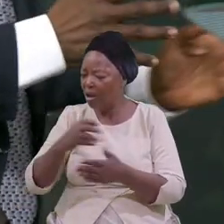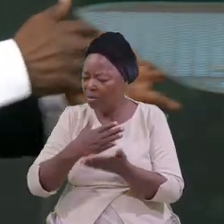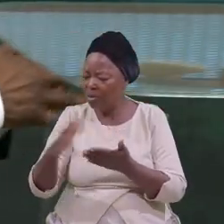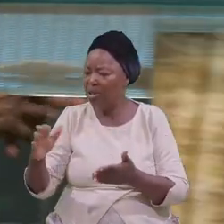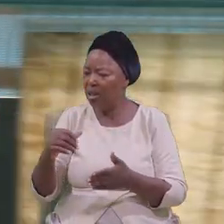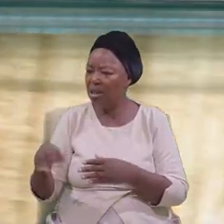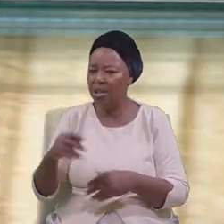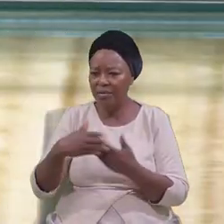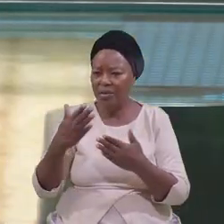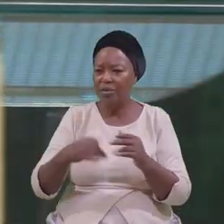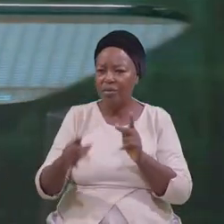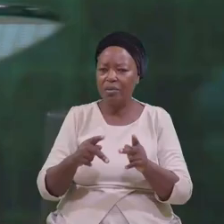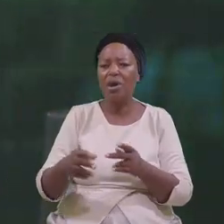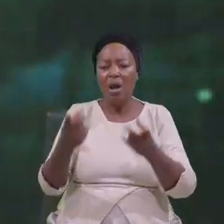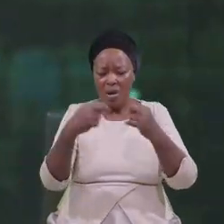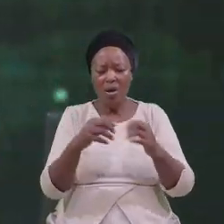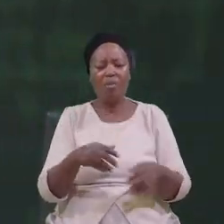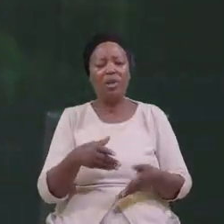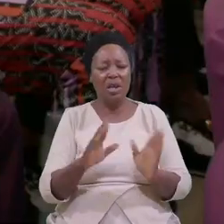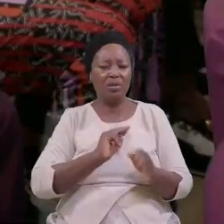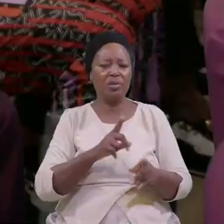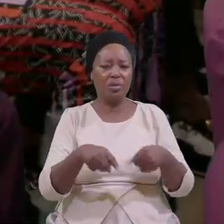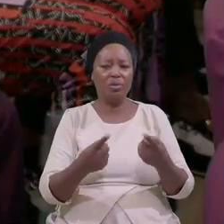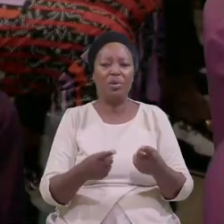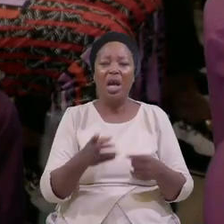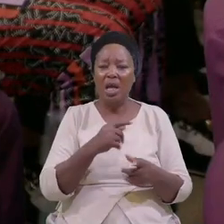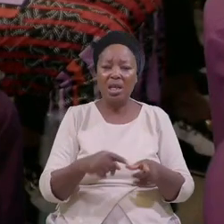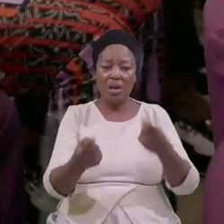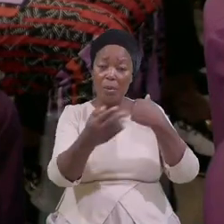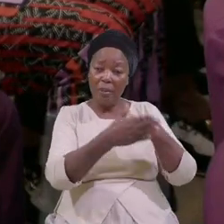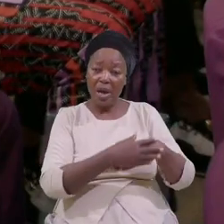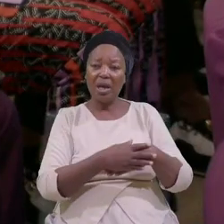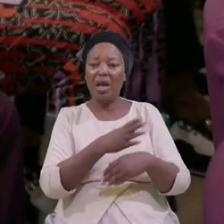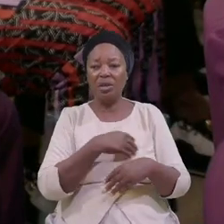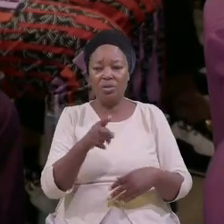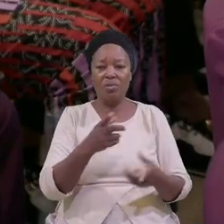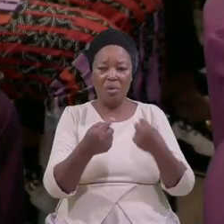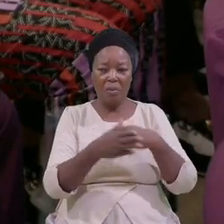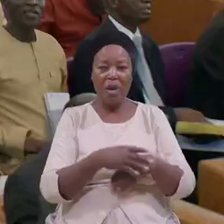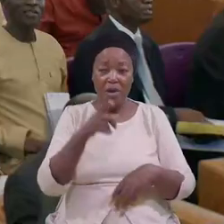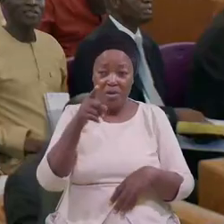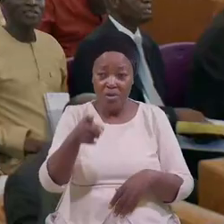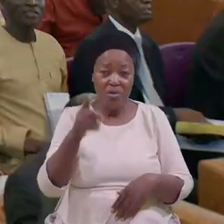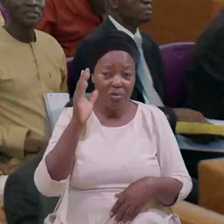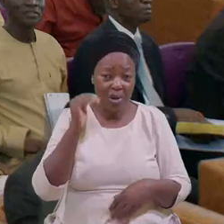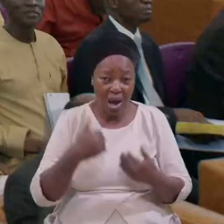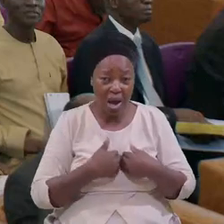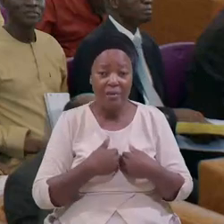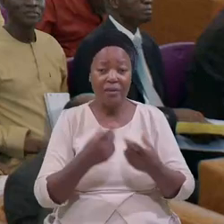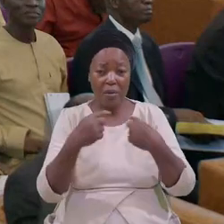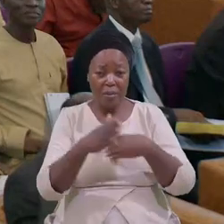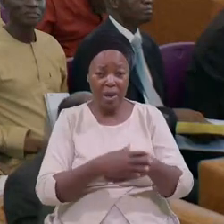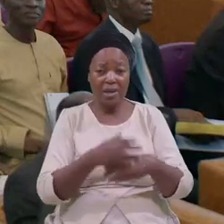they came back. You are come back. You have come back already. And all our brethren who